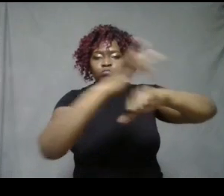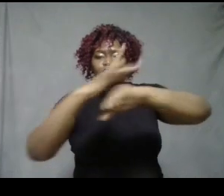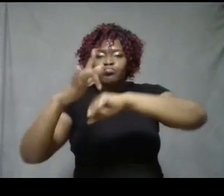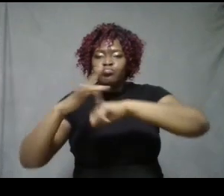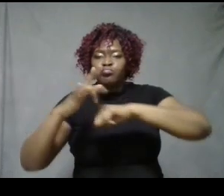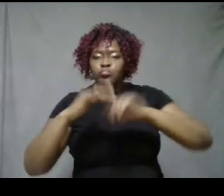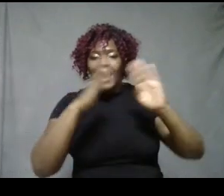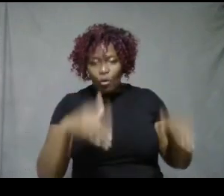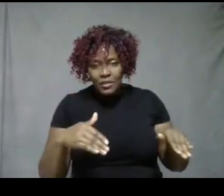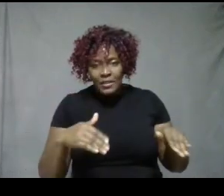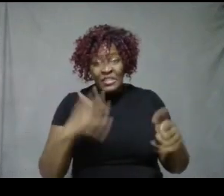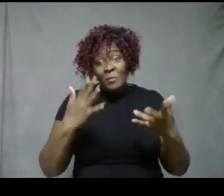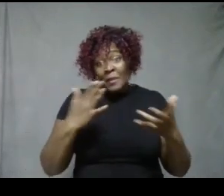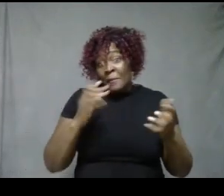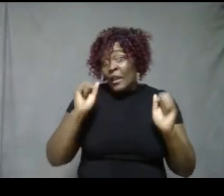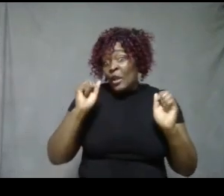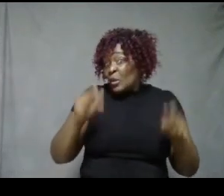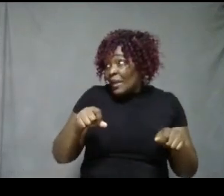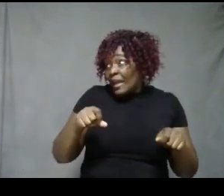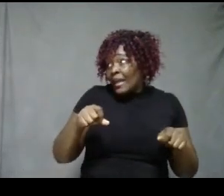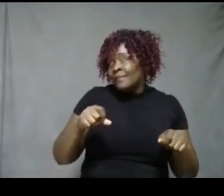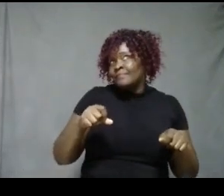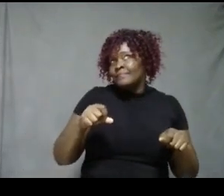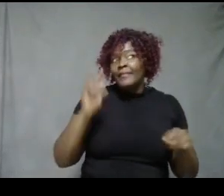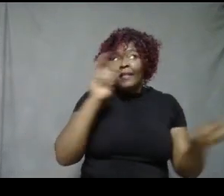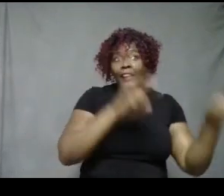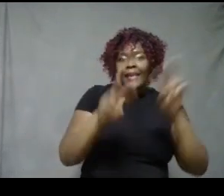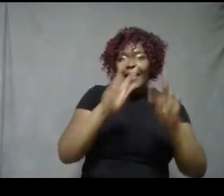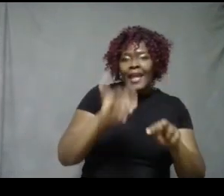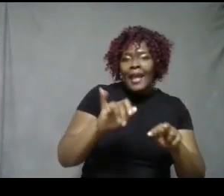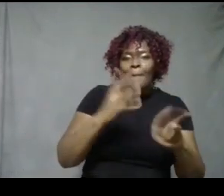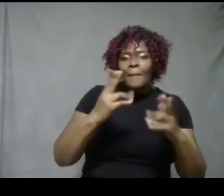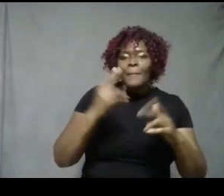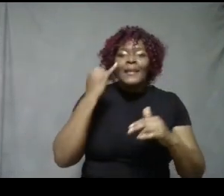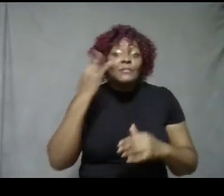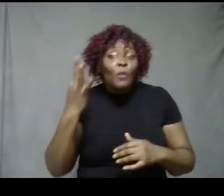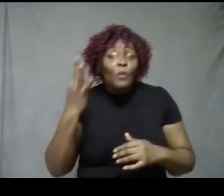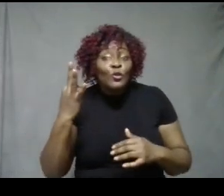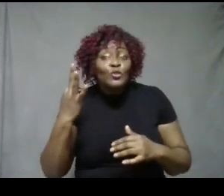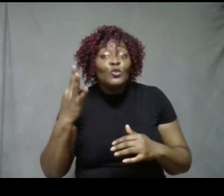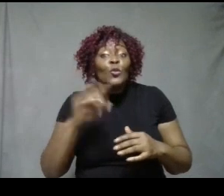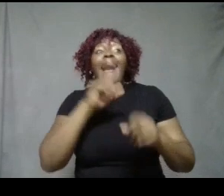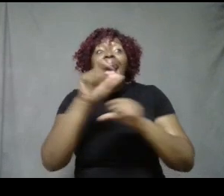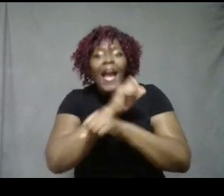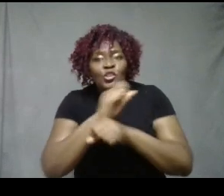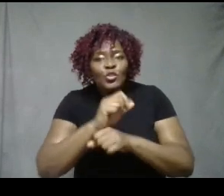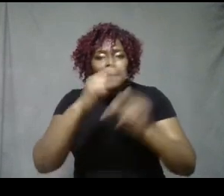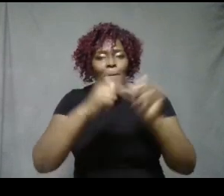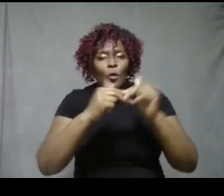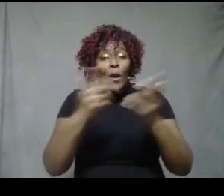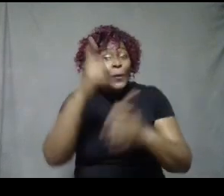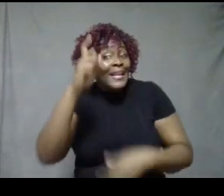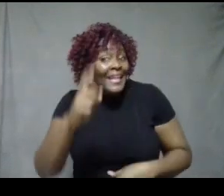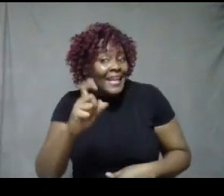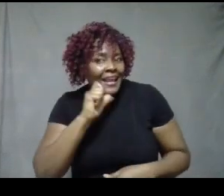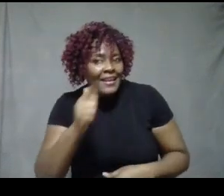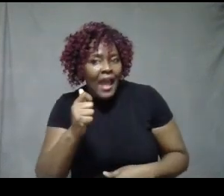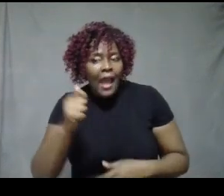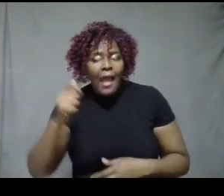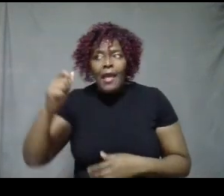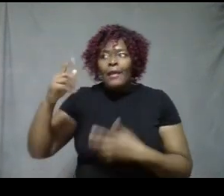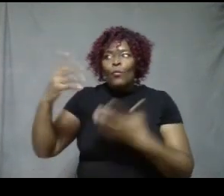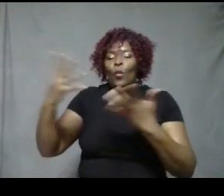of affordable housing if you would just build what we actually need, not what some developer pays you to approve, which, you know, comes up in P&D